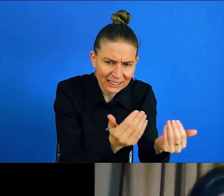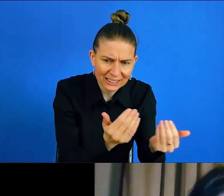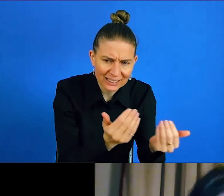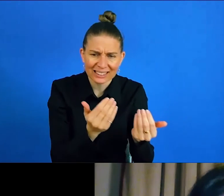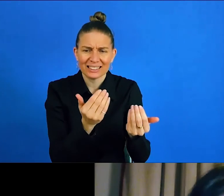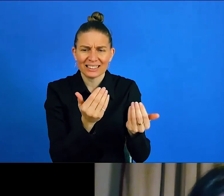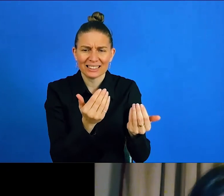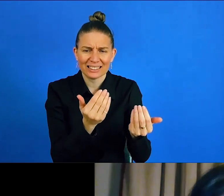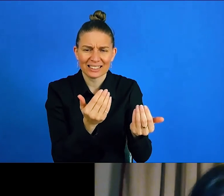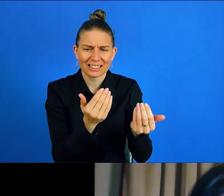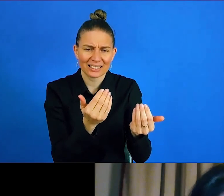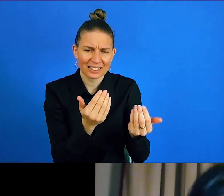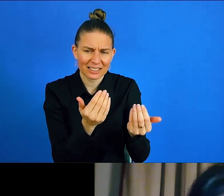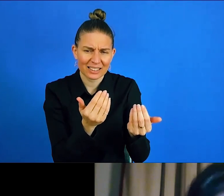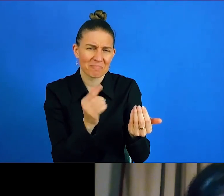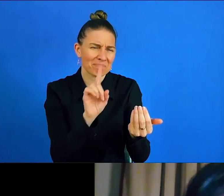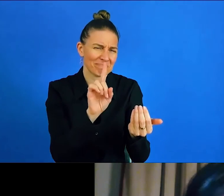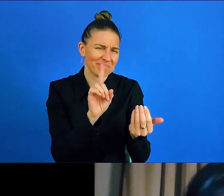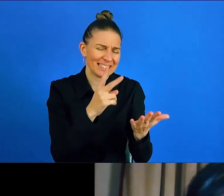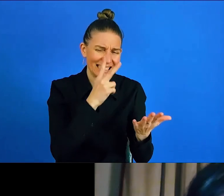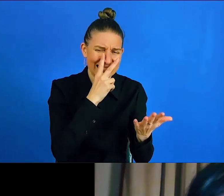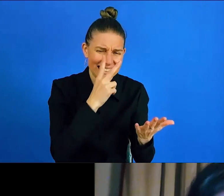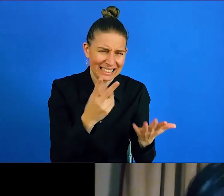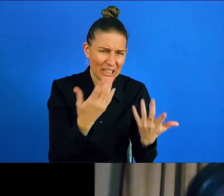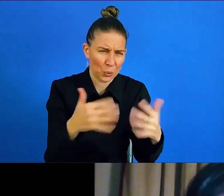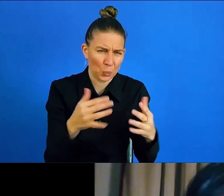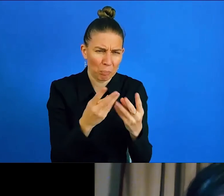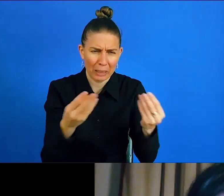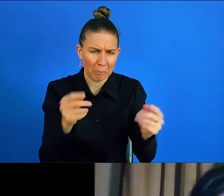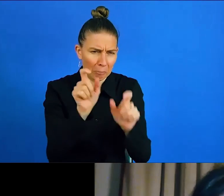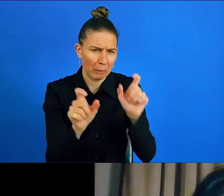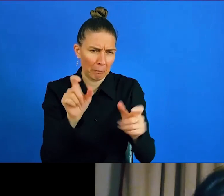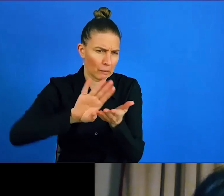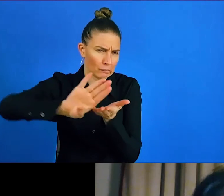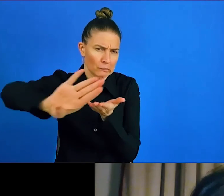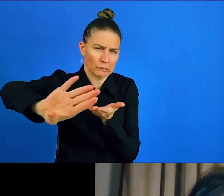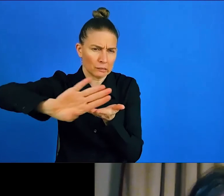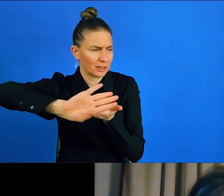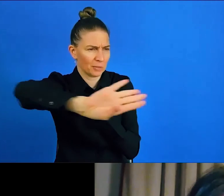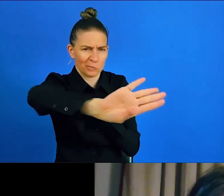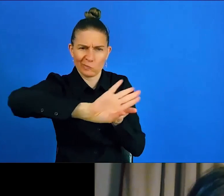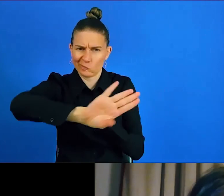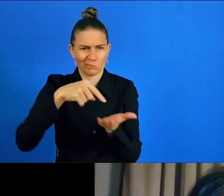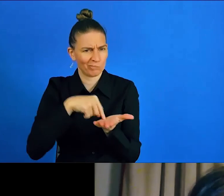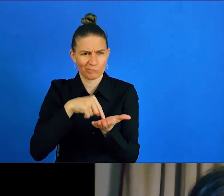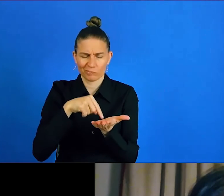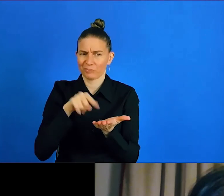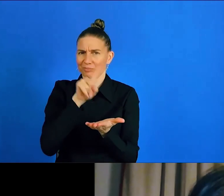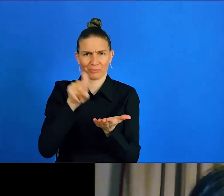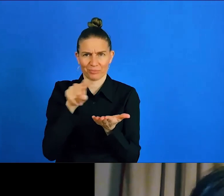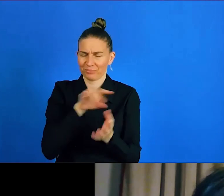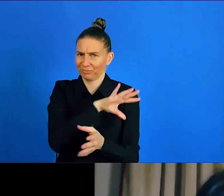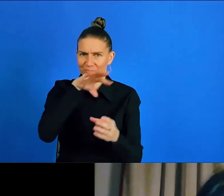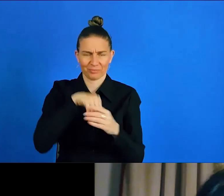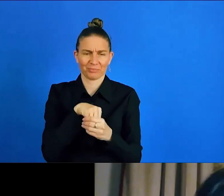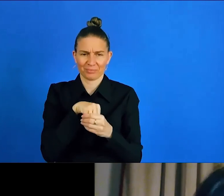that overall, this being able to identify people in need is something that we will continue to work on